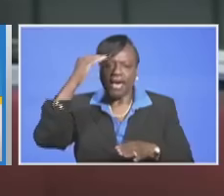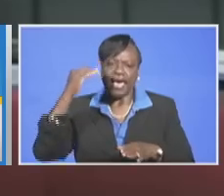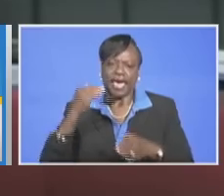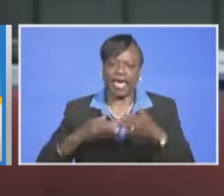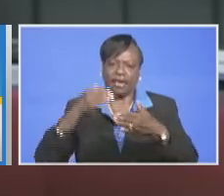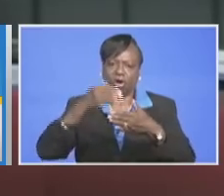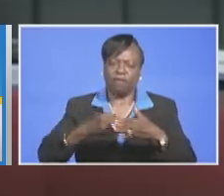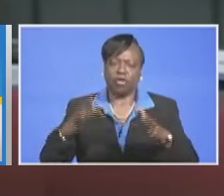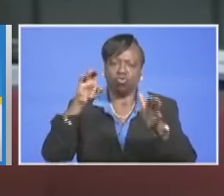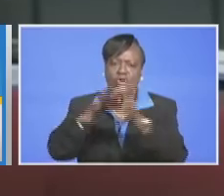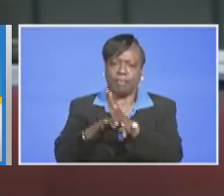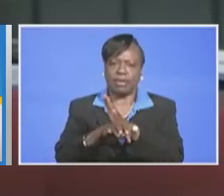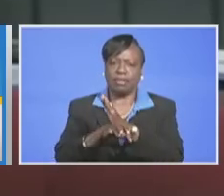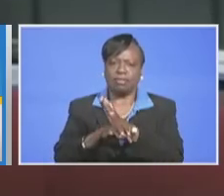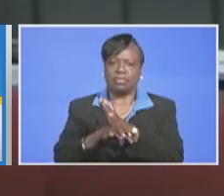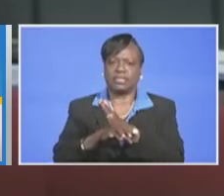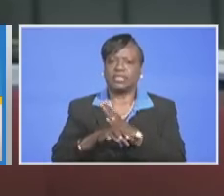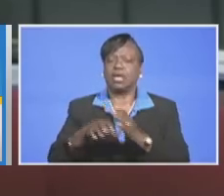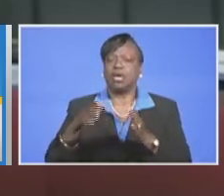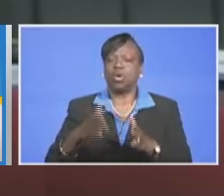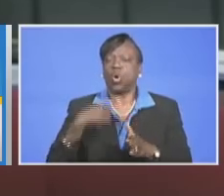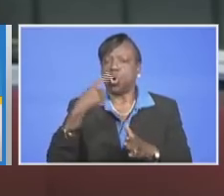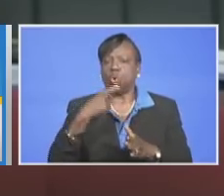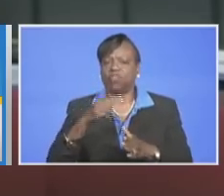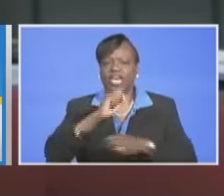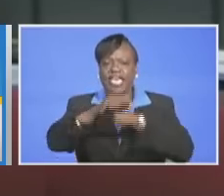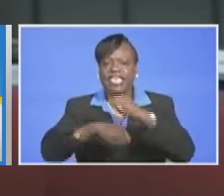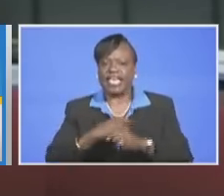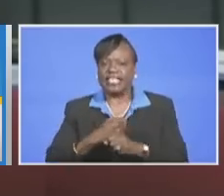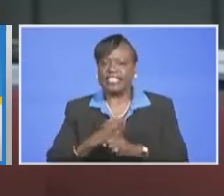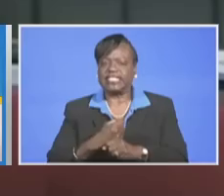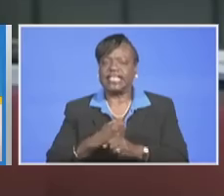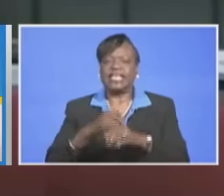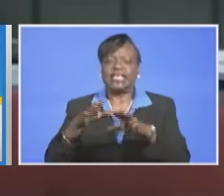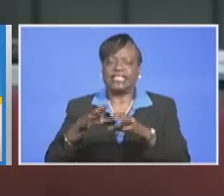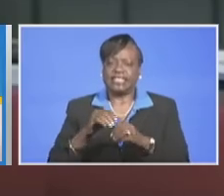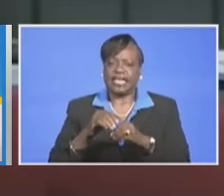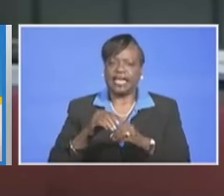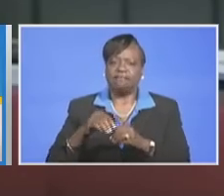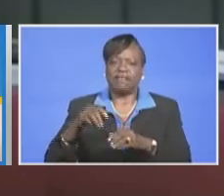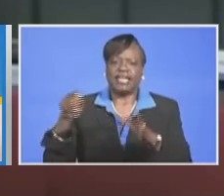for years have taken advantage of the government's inability to act swiftly